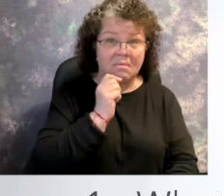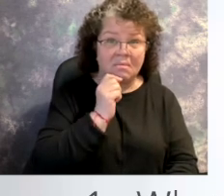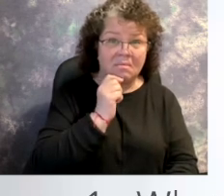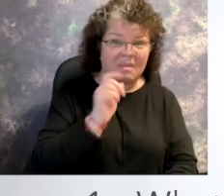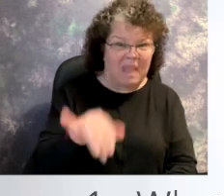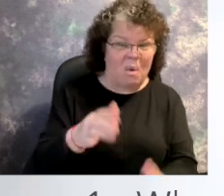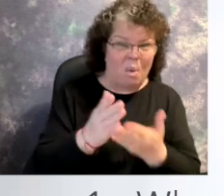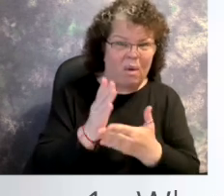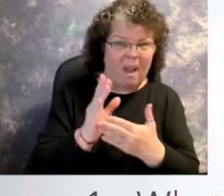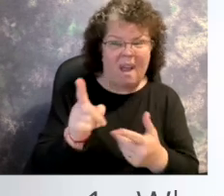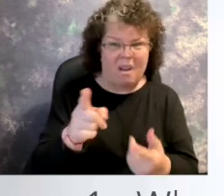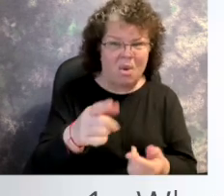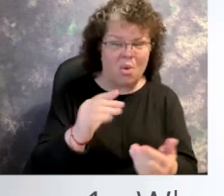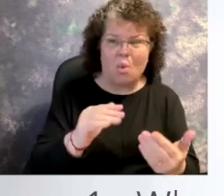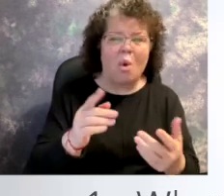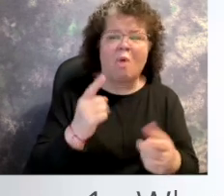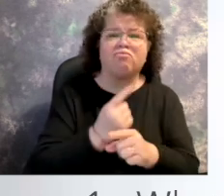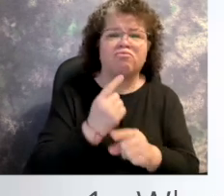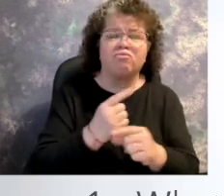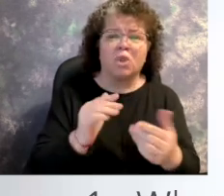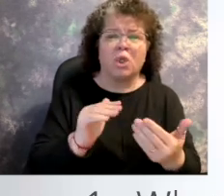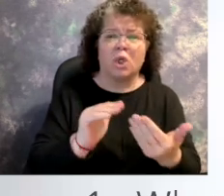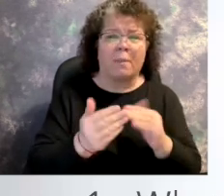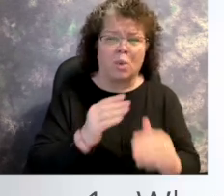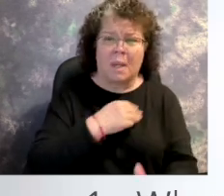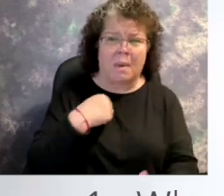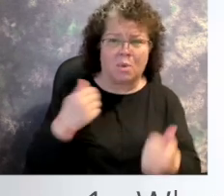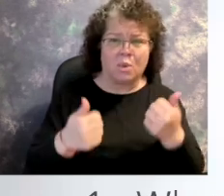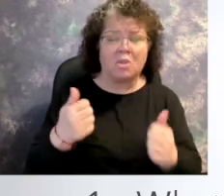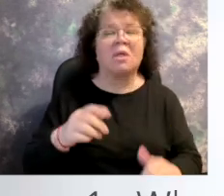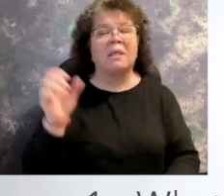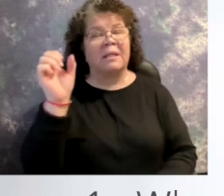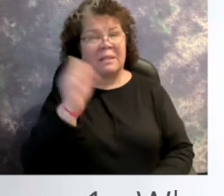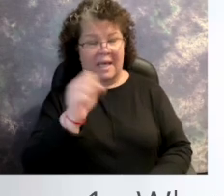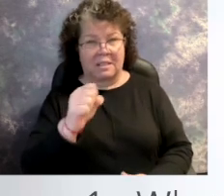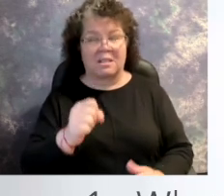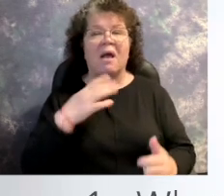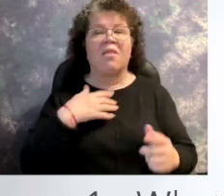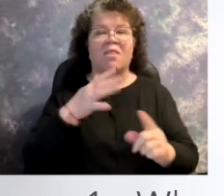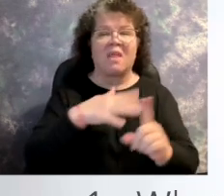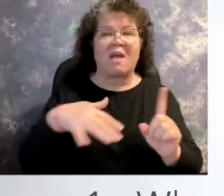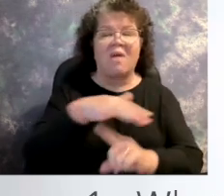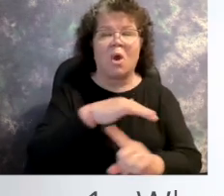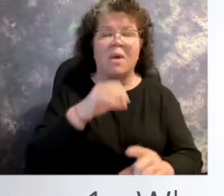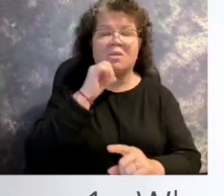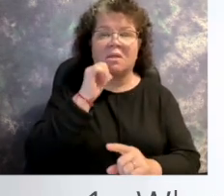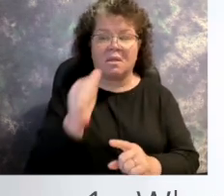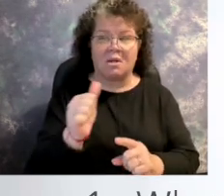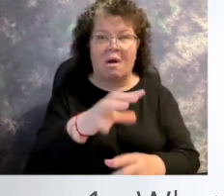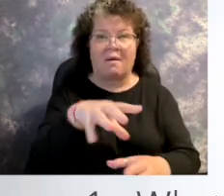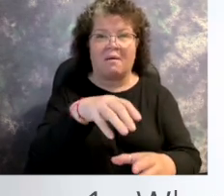okay, or are you a community member? Or Yes, I'm the founder of the environmental nonprofit, the Climate